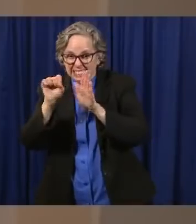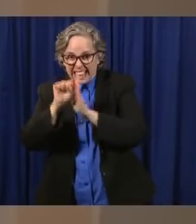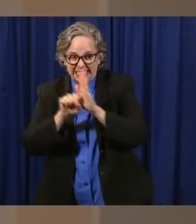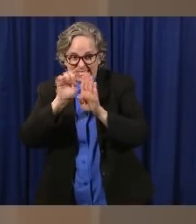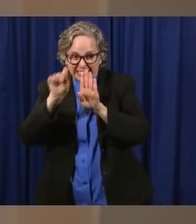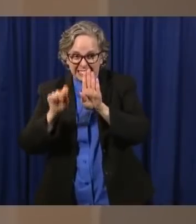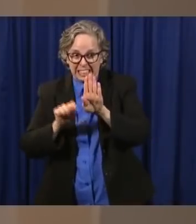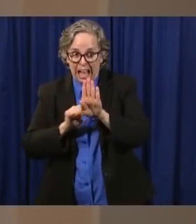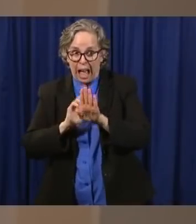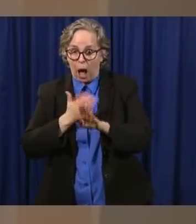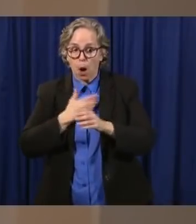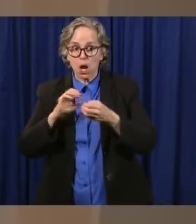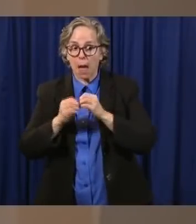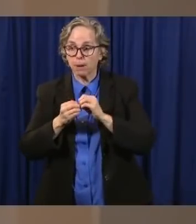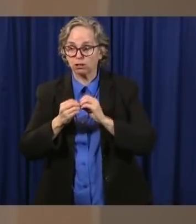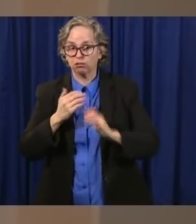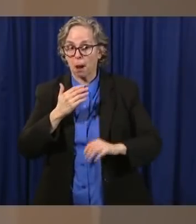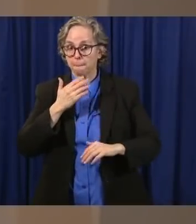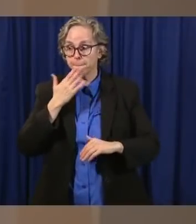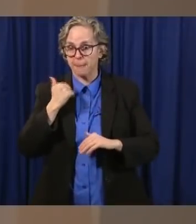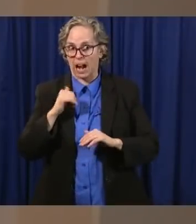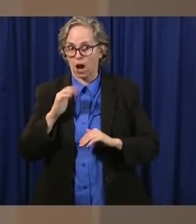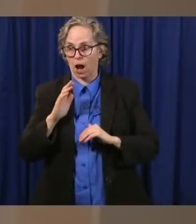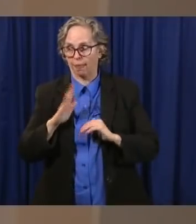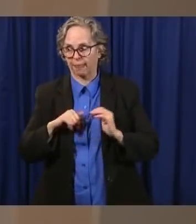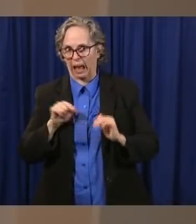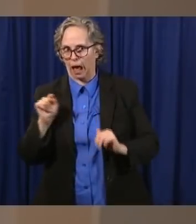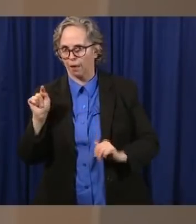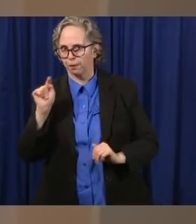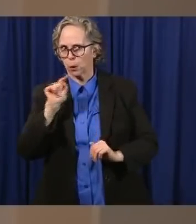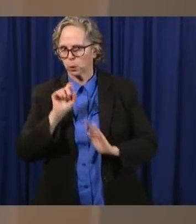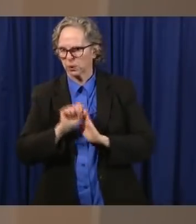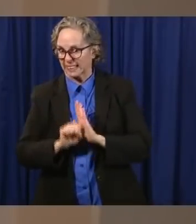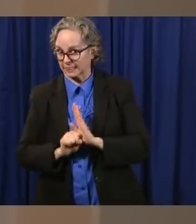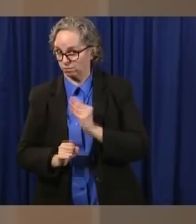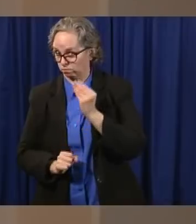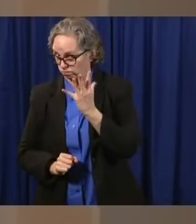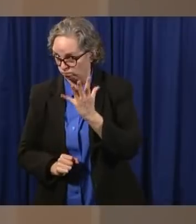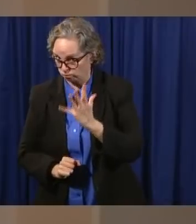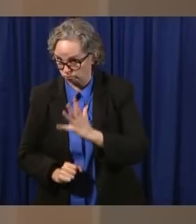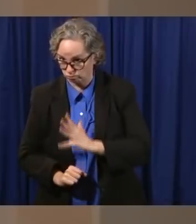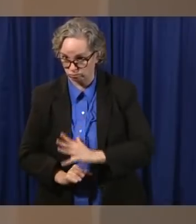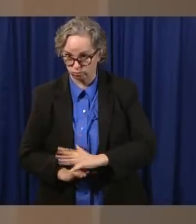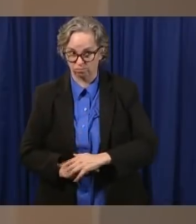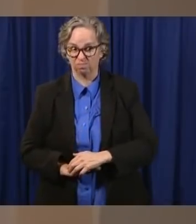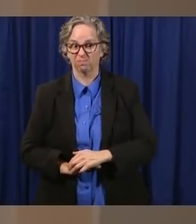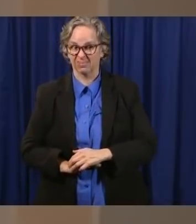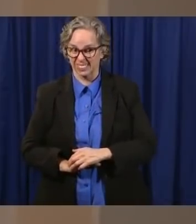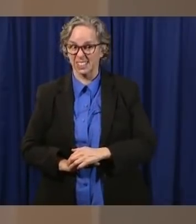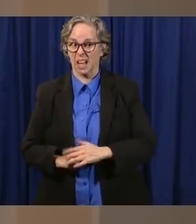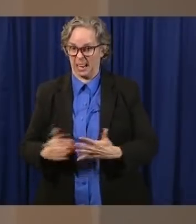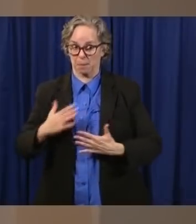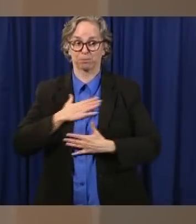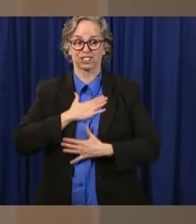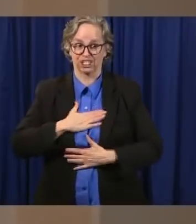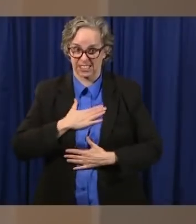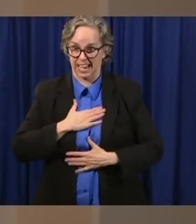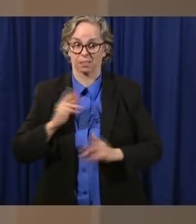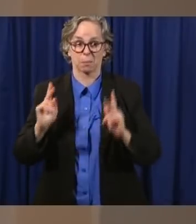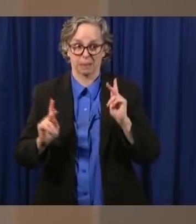Ohio are better there than they are in a lot of the places that are around us. And I appreciate the people of Ohio